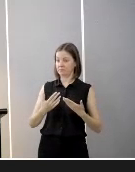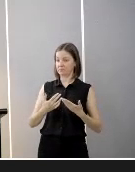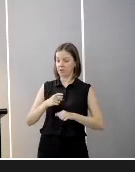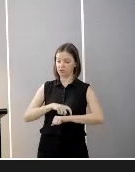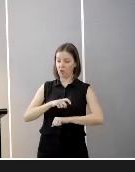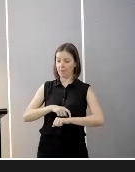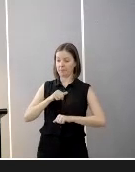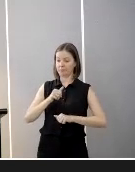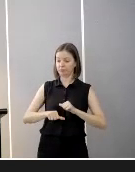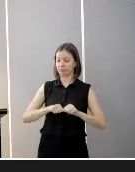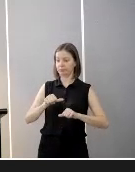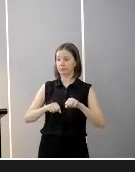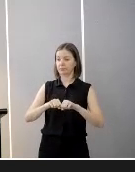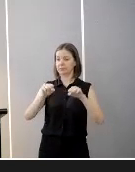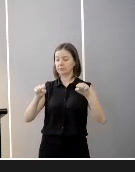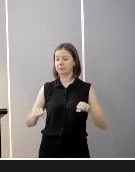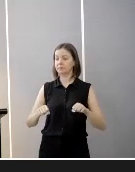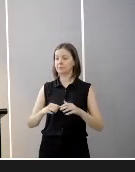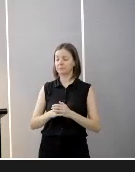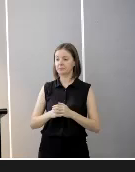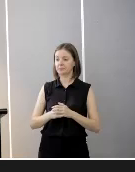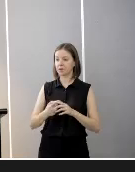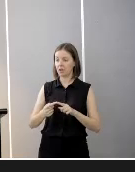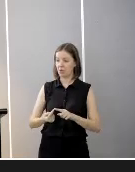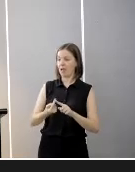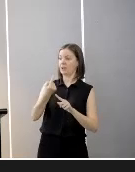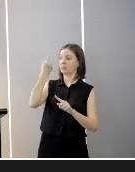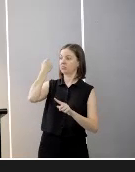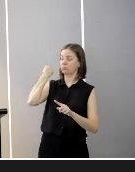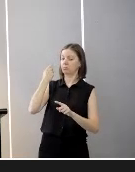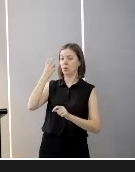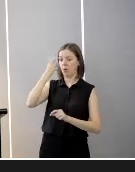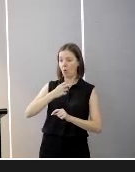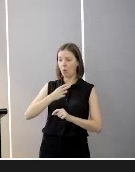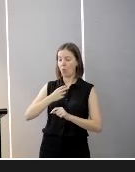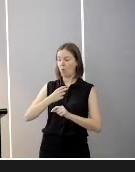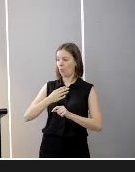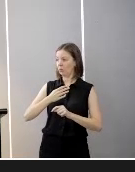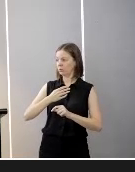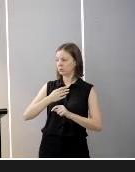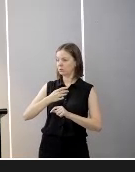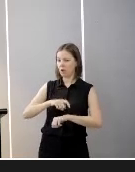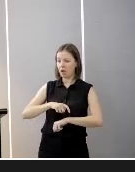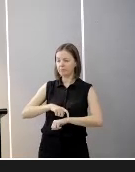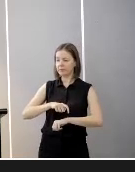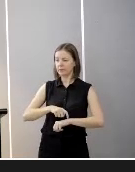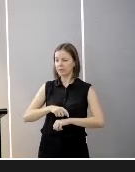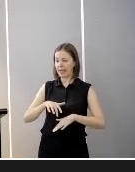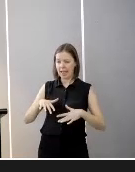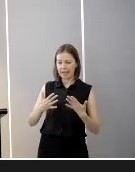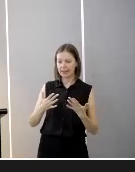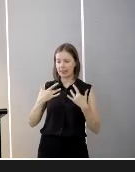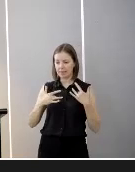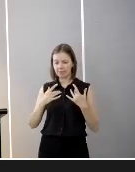back 300 million years. We see these timekeeping systems in really old organisms. And the circadian body